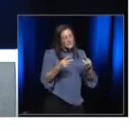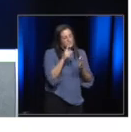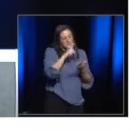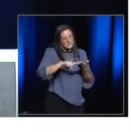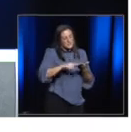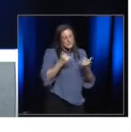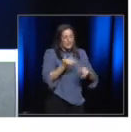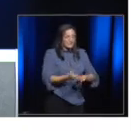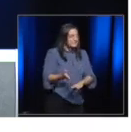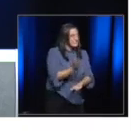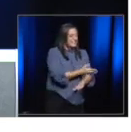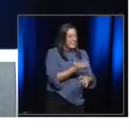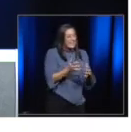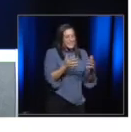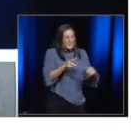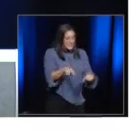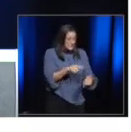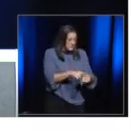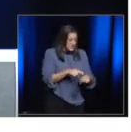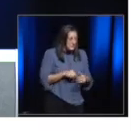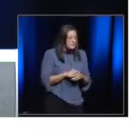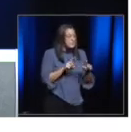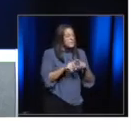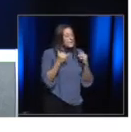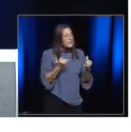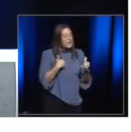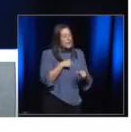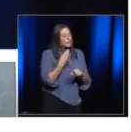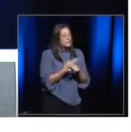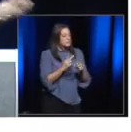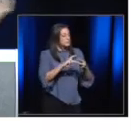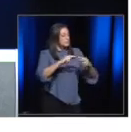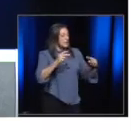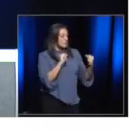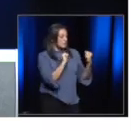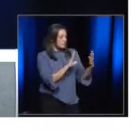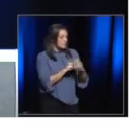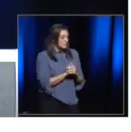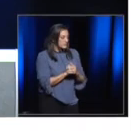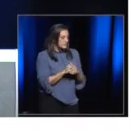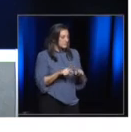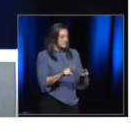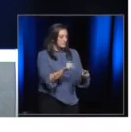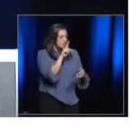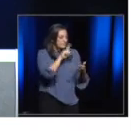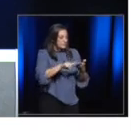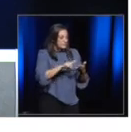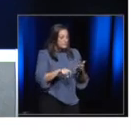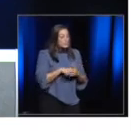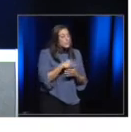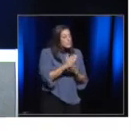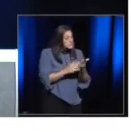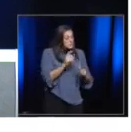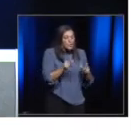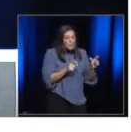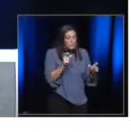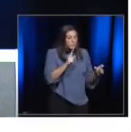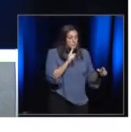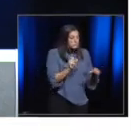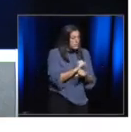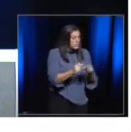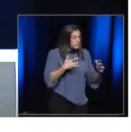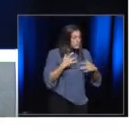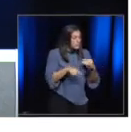there's no doubt about that. And we are now using genomic approaches in our research. Some people raised concerns about